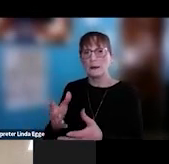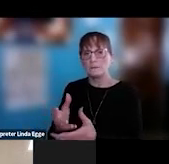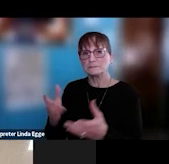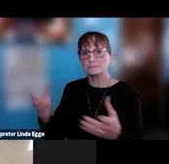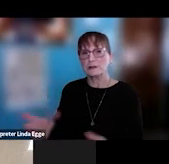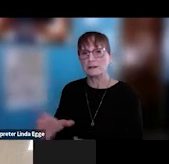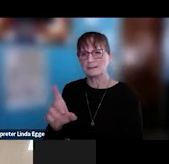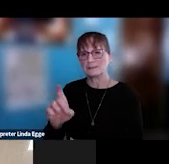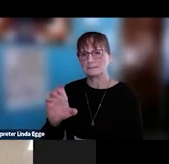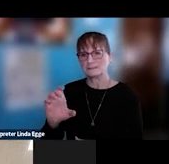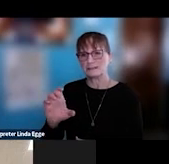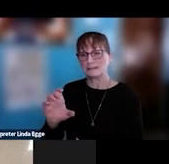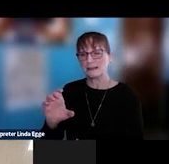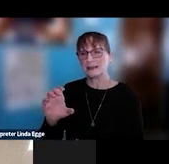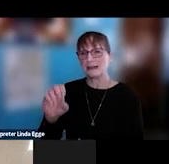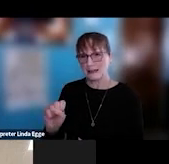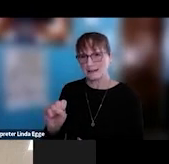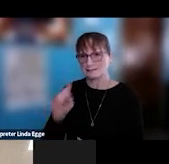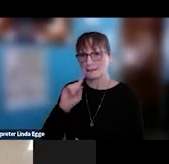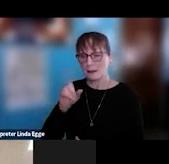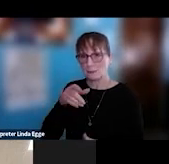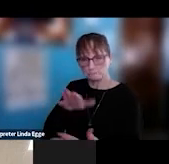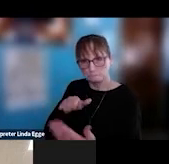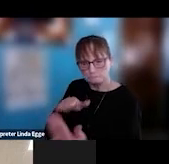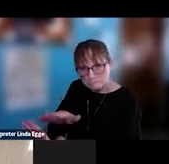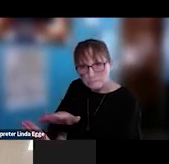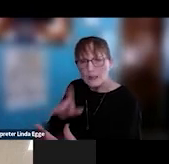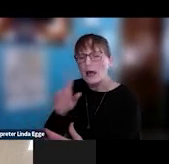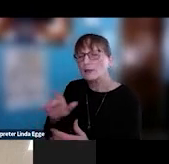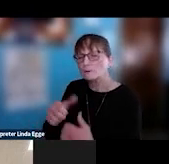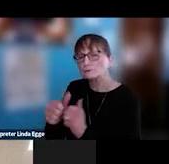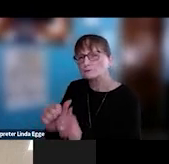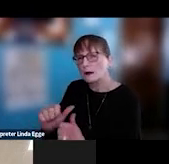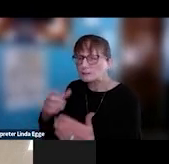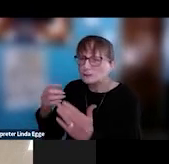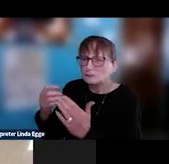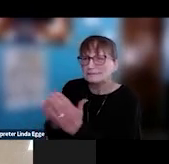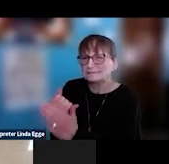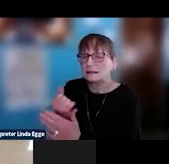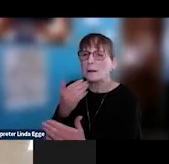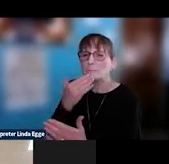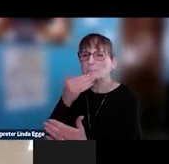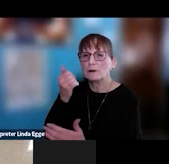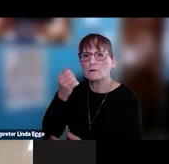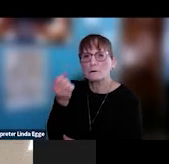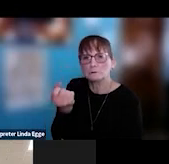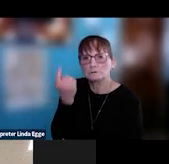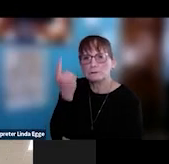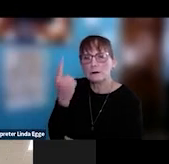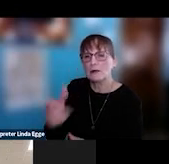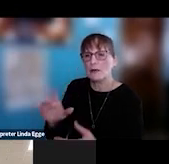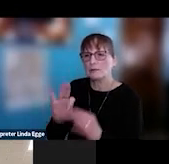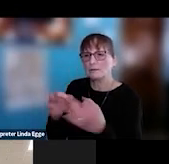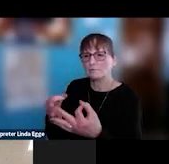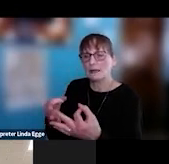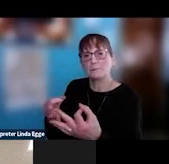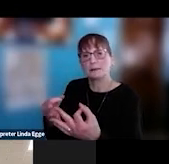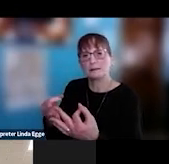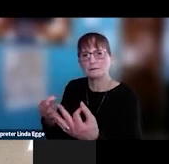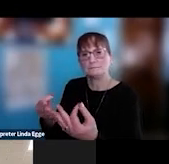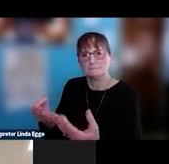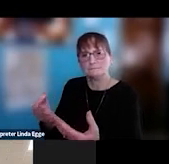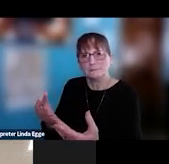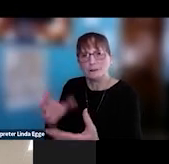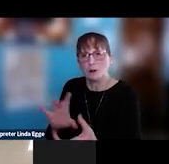DCS type things that were coming in front of them, and they were trying to get a better understanding of the family members attached to these children whose lives they